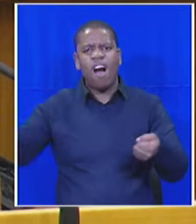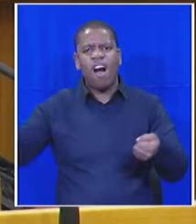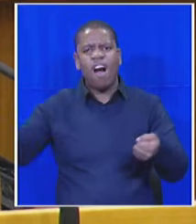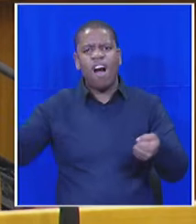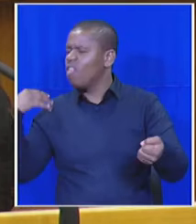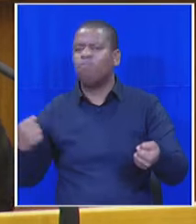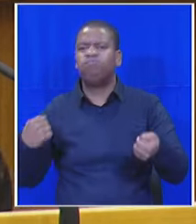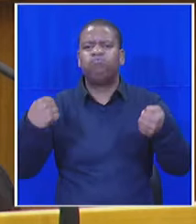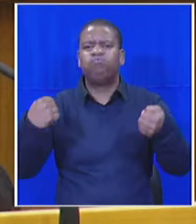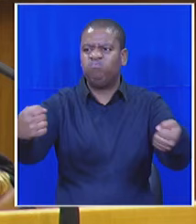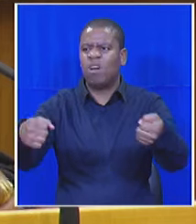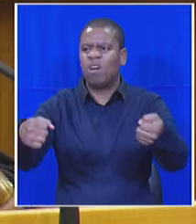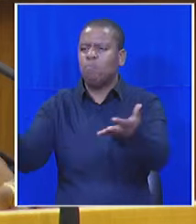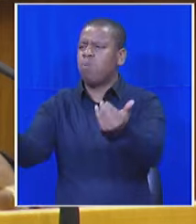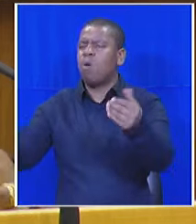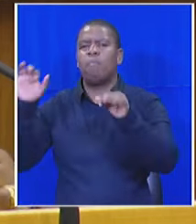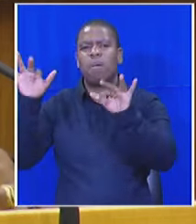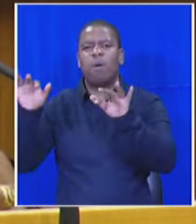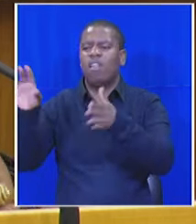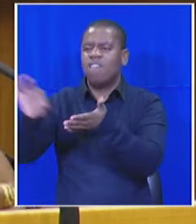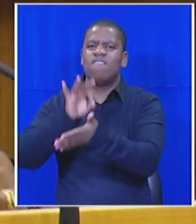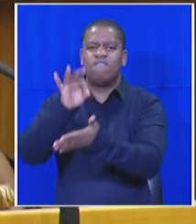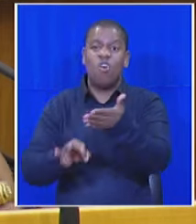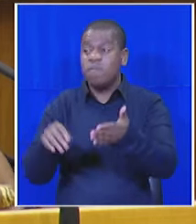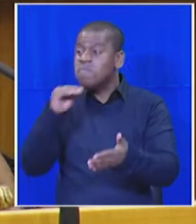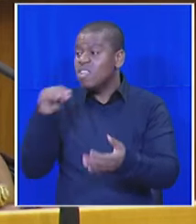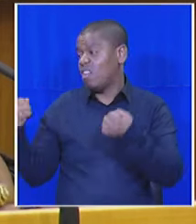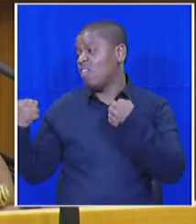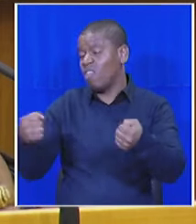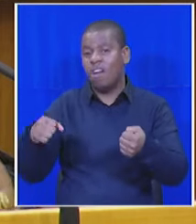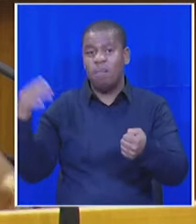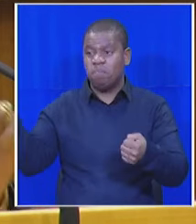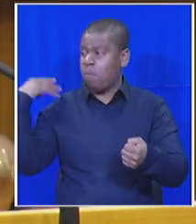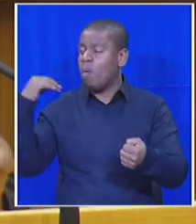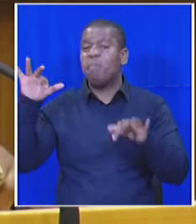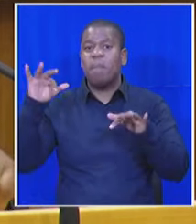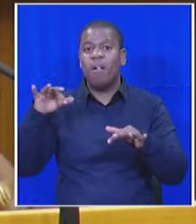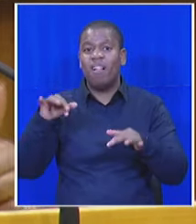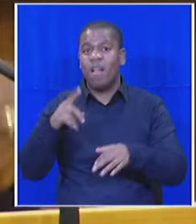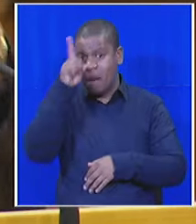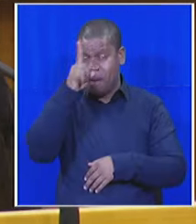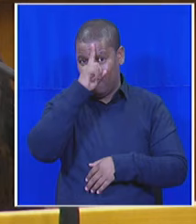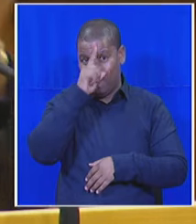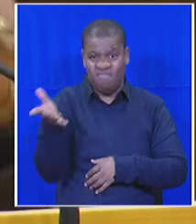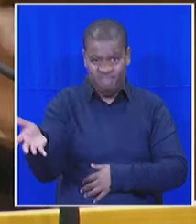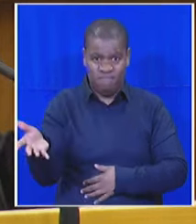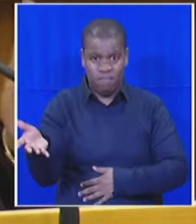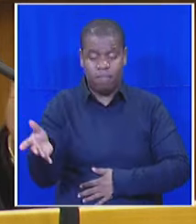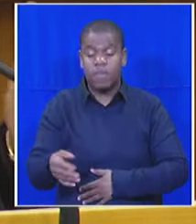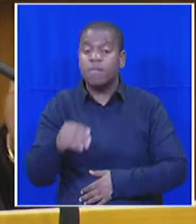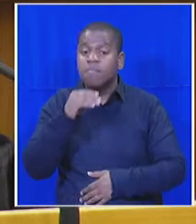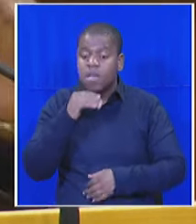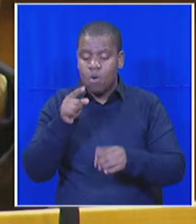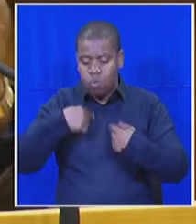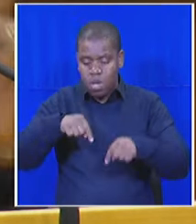ngoba ngaphandle kweliparlamente government angeke akhona kusebenza. La kule parliamente siphasisa